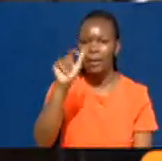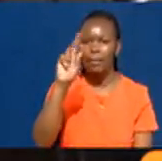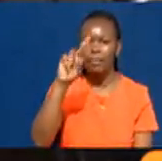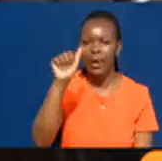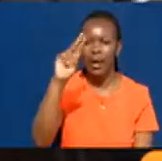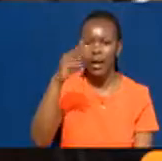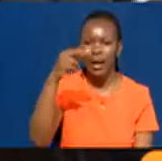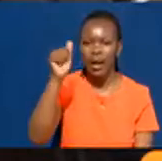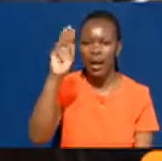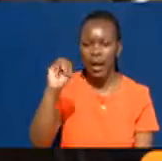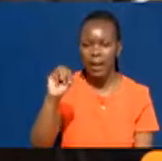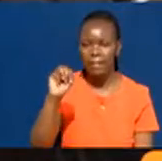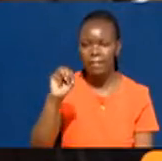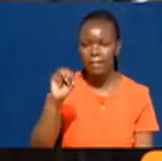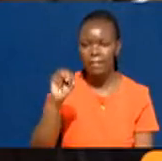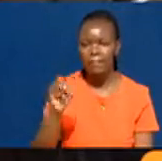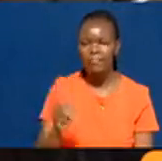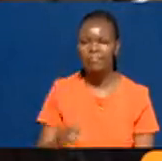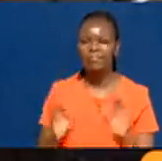Kithure Kindiki.